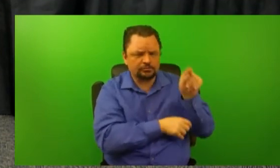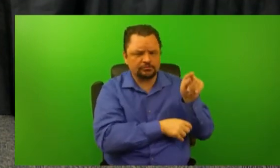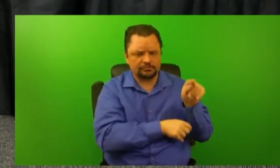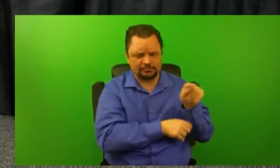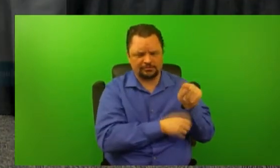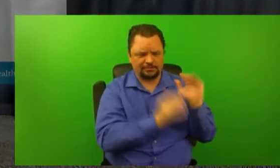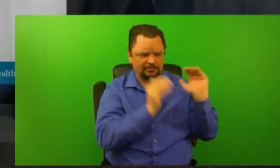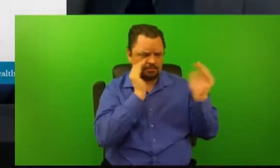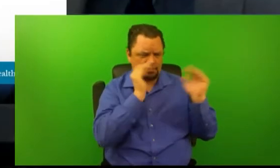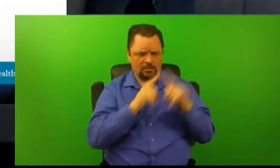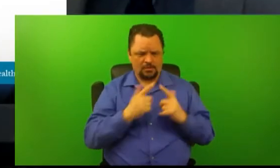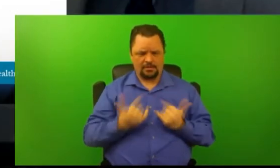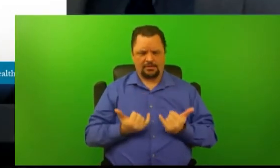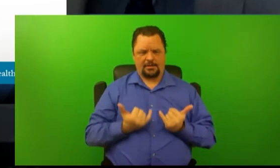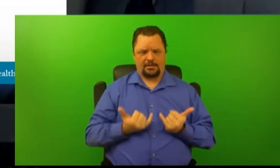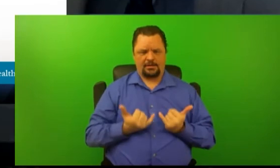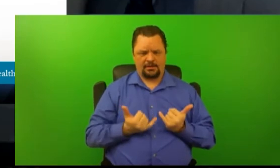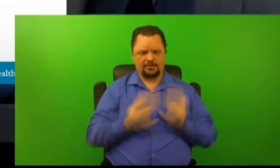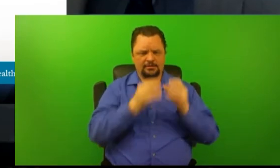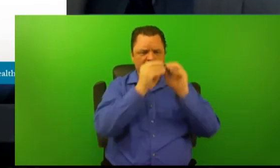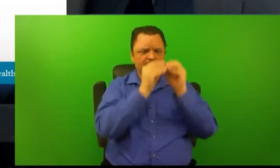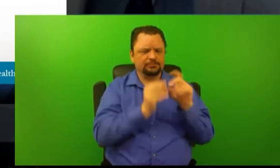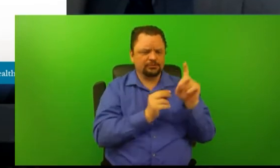Simply done. We will do that.